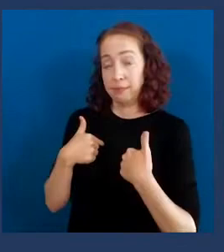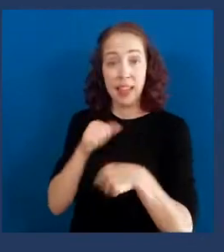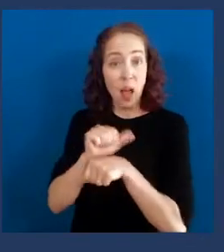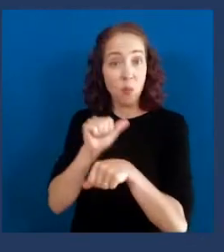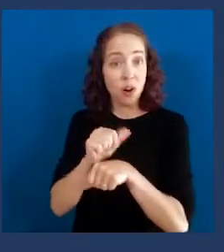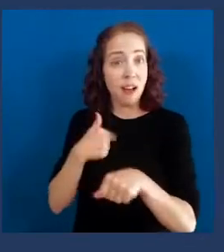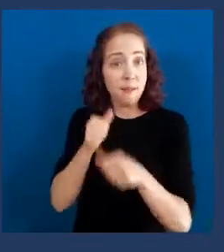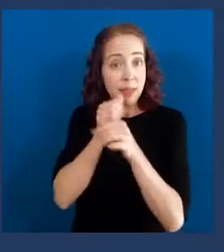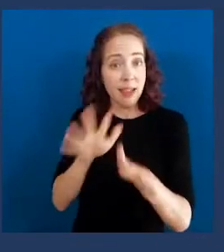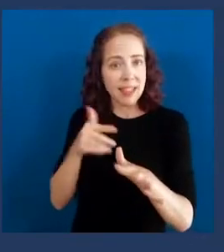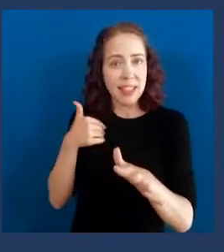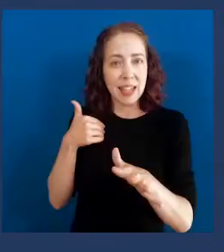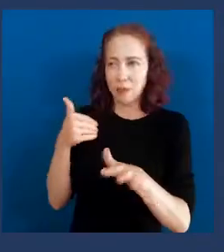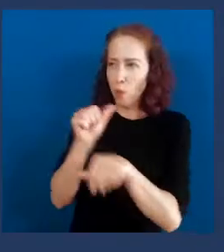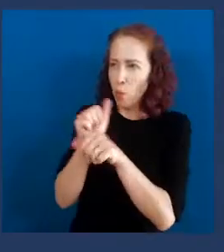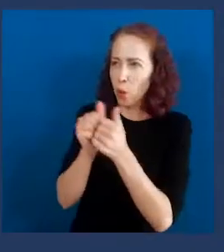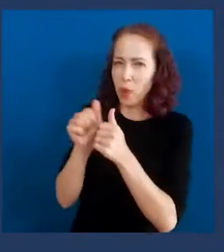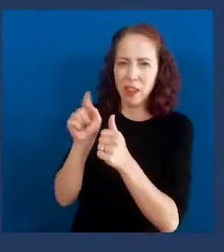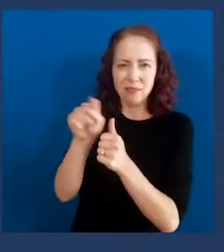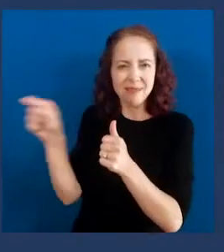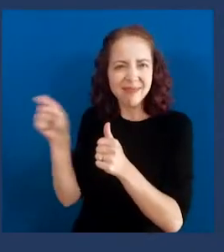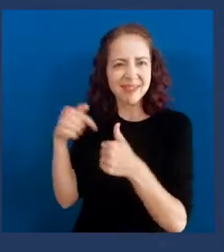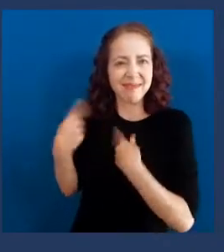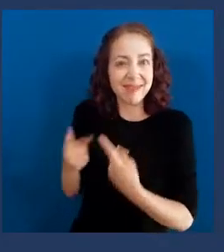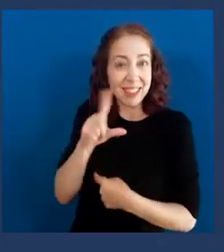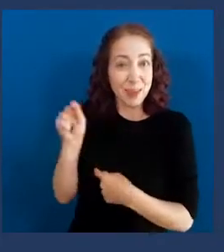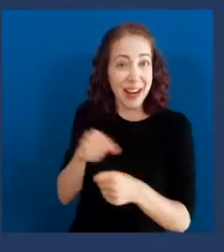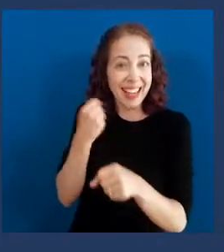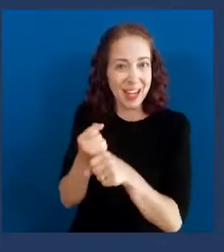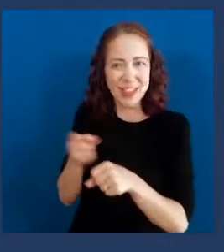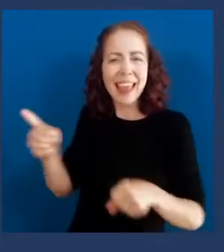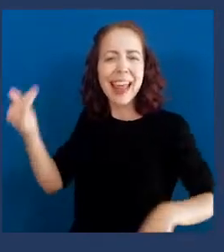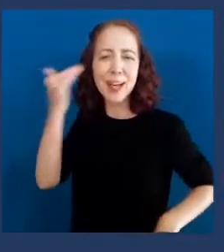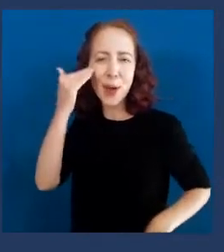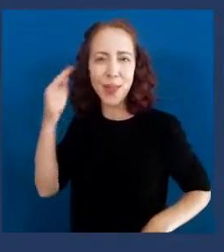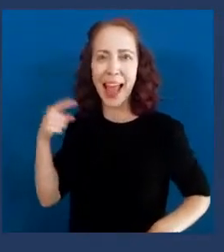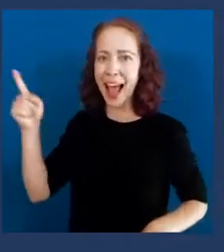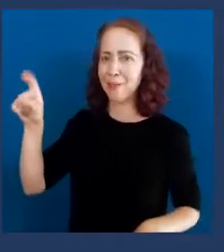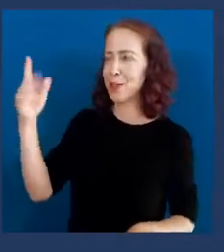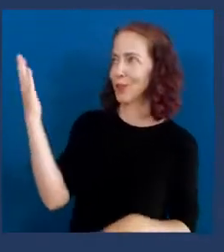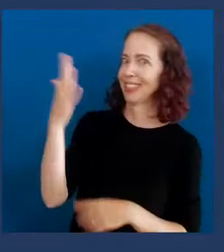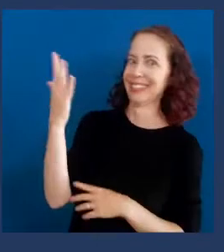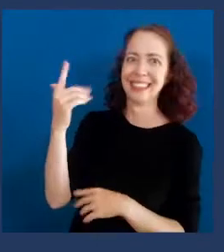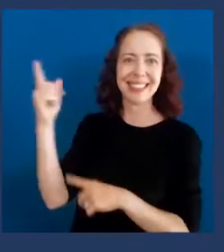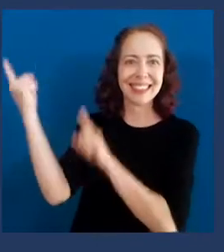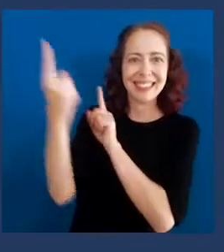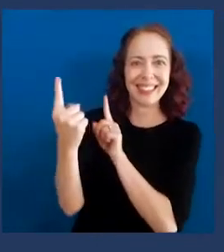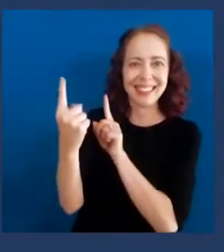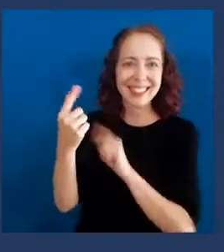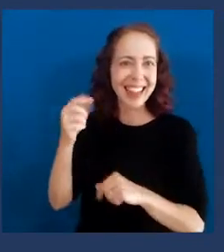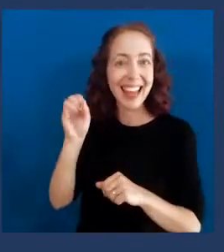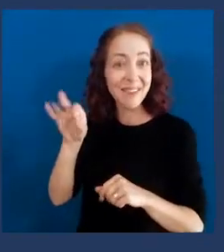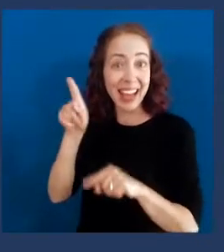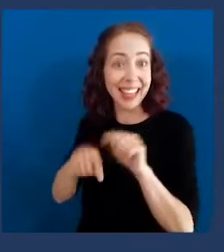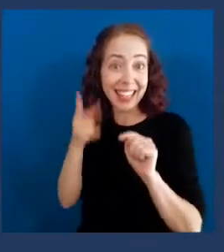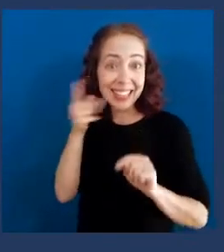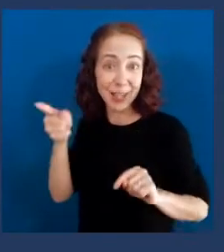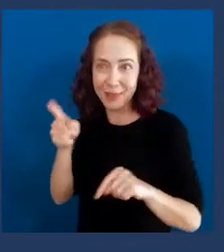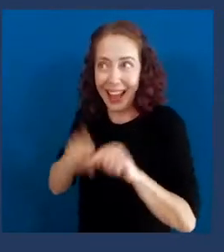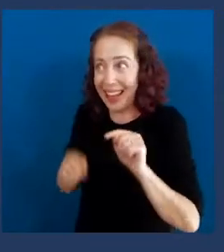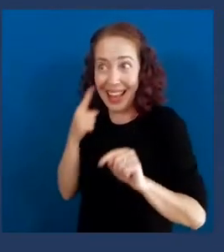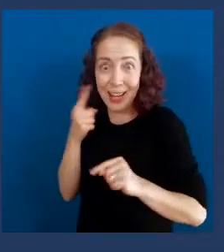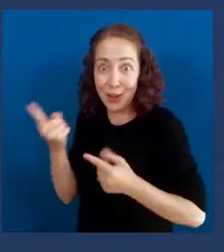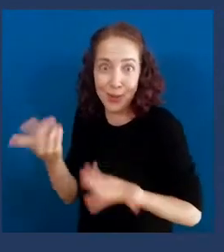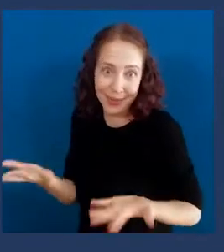to have people that I've worked with for 20 years that they kind of know, make sure they see me. If I don't see them, I can't hear them. However, what you guys have